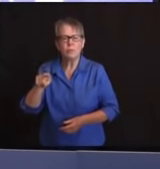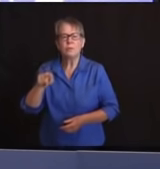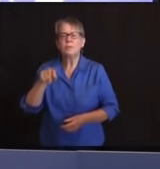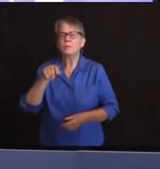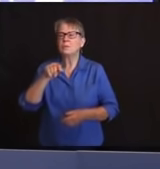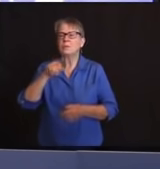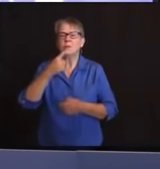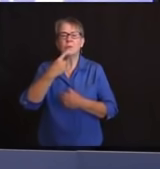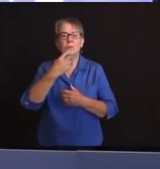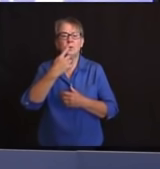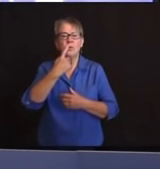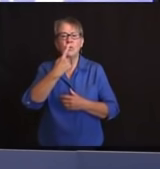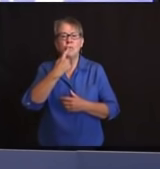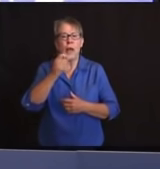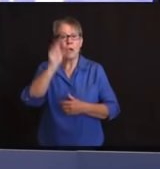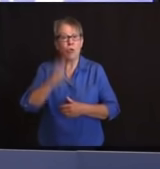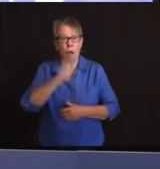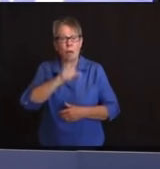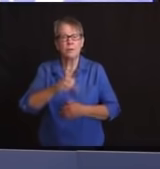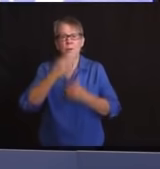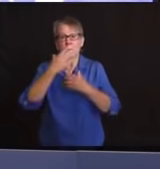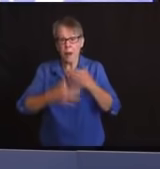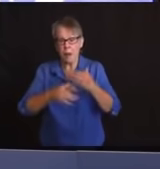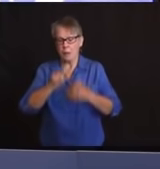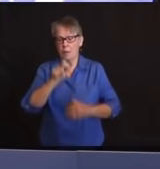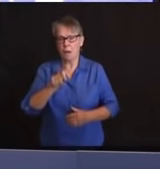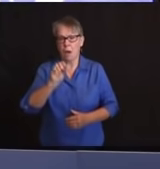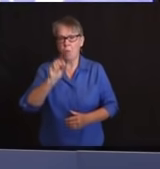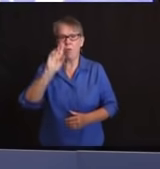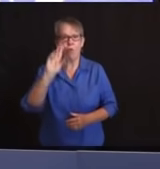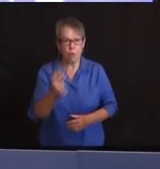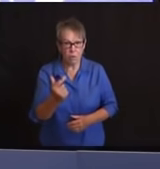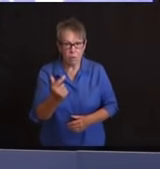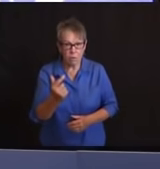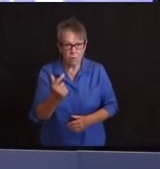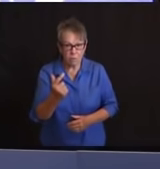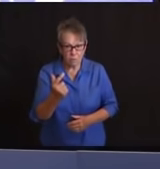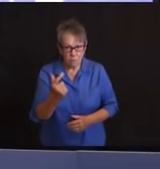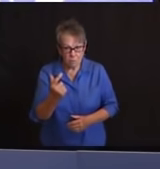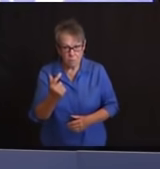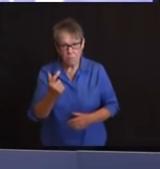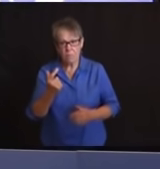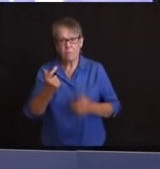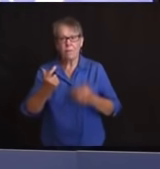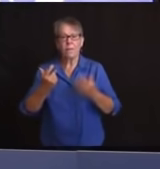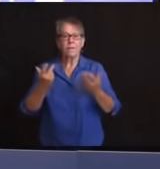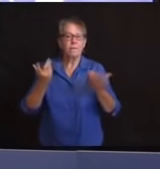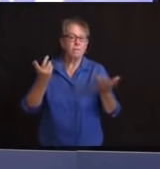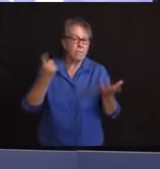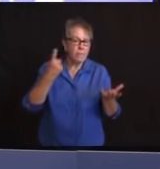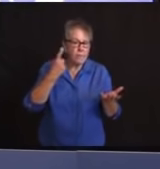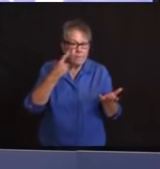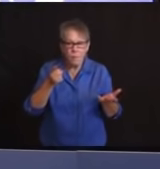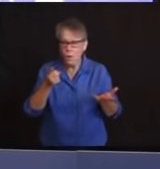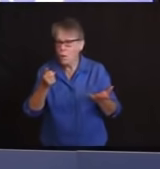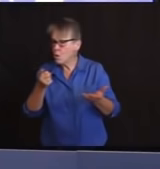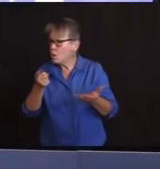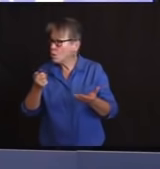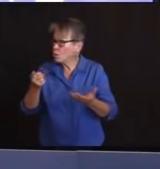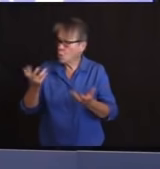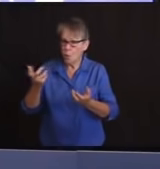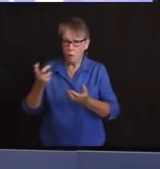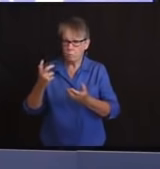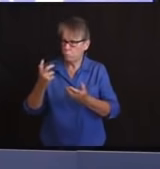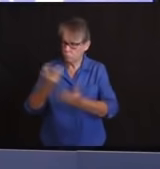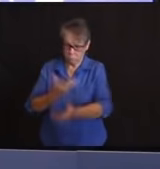therapies not only to keep you informed on current treatments, but also to reinforce the most important things we can do to